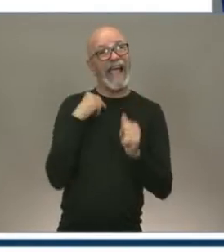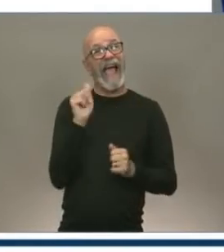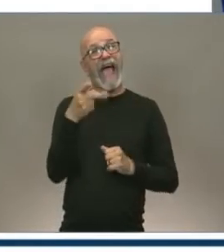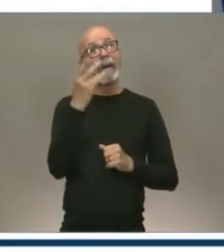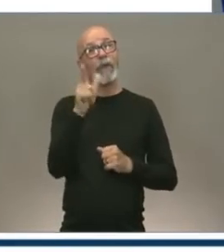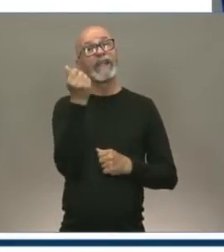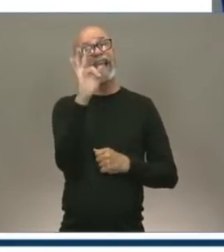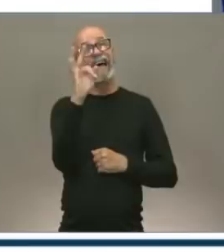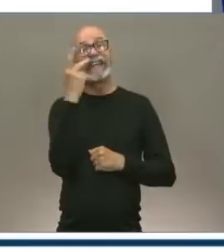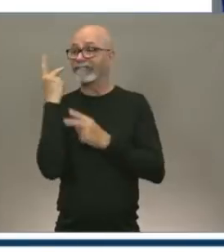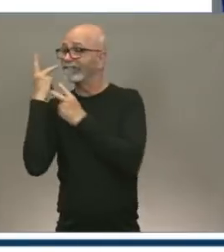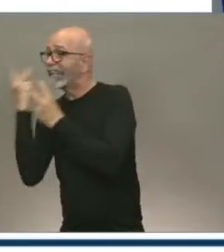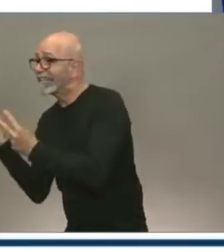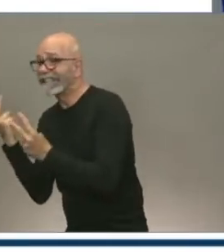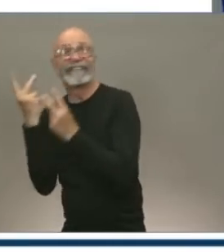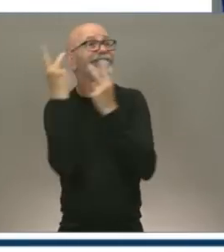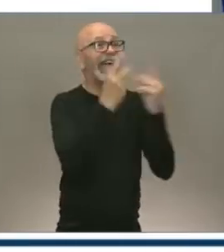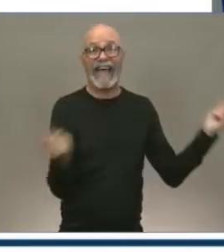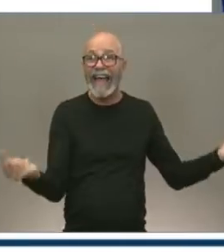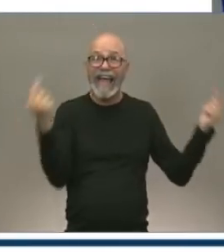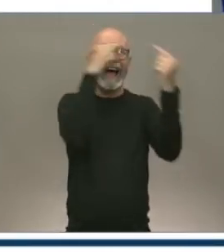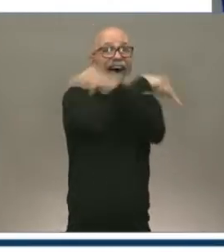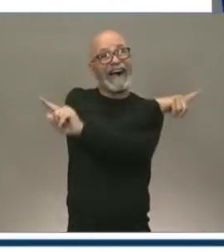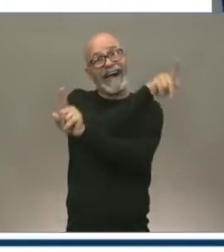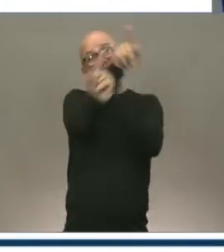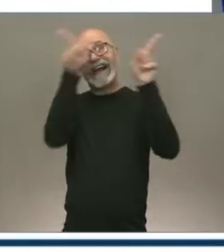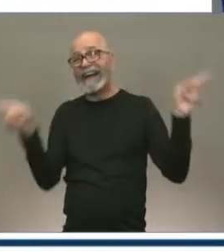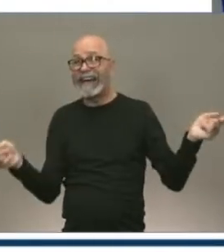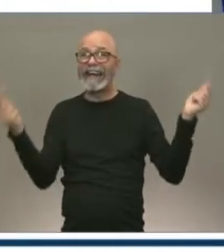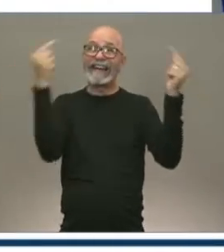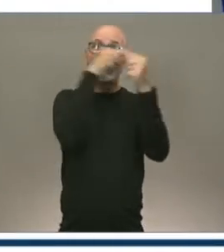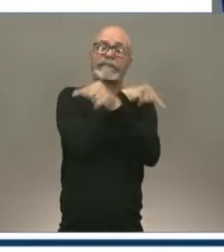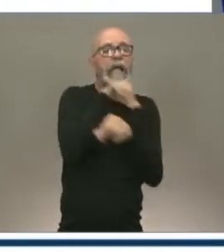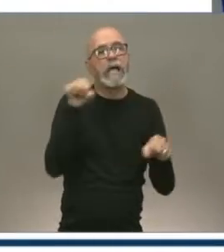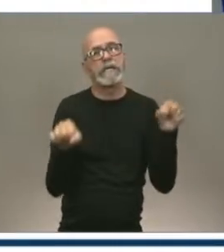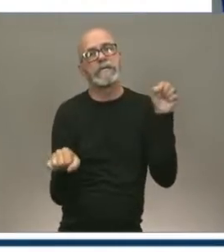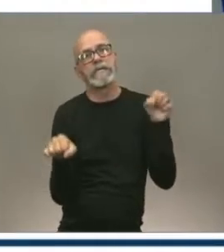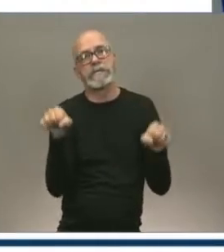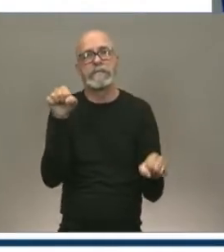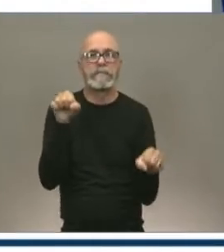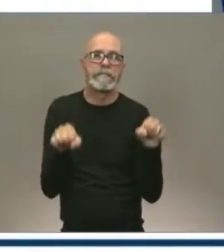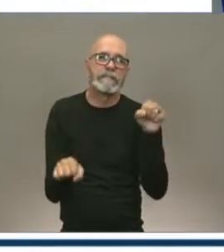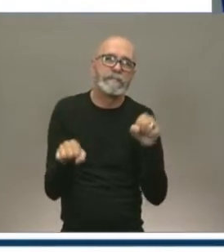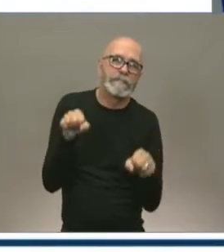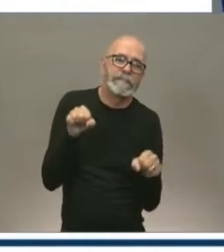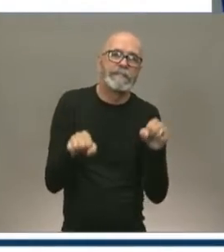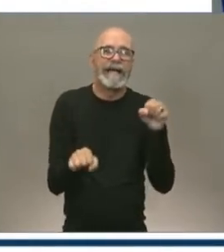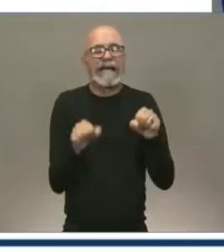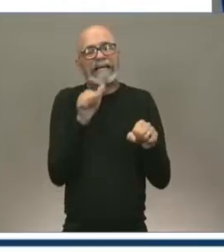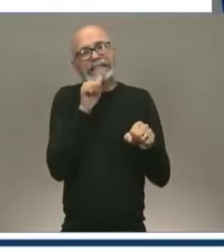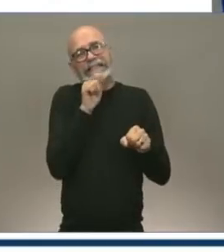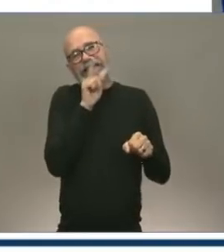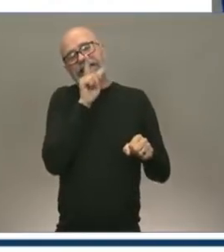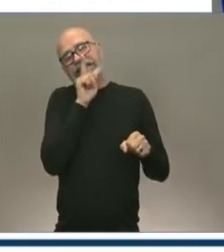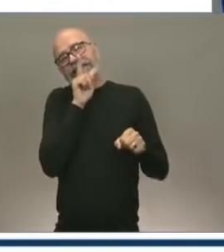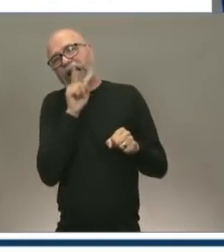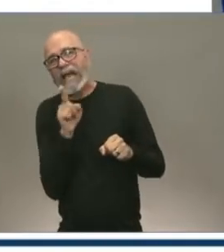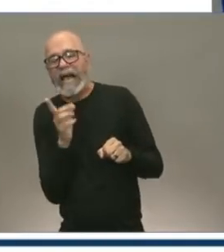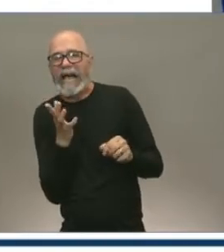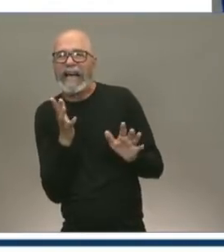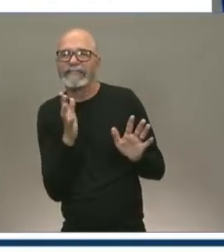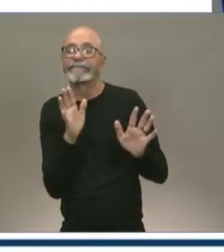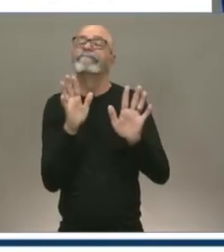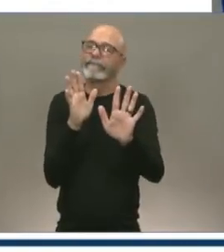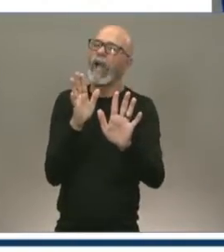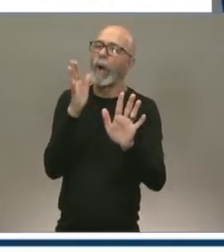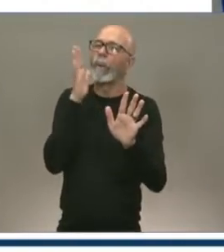without self-isolating in the Atlantic. This is looking unlikely right now. I'm meeting with my fellow Atlantic premiers either